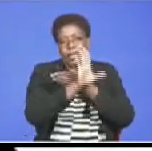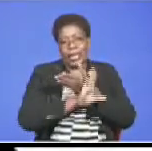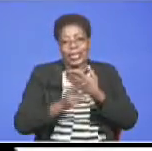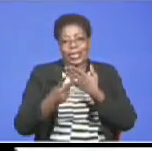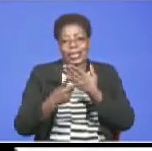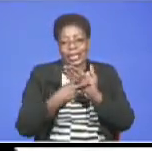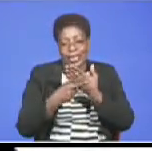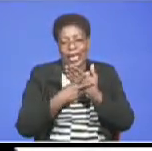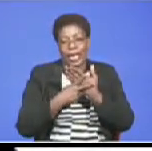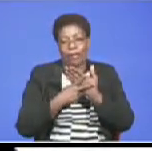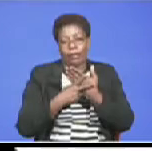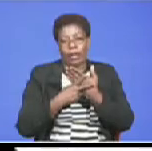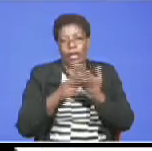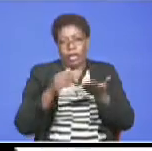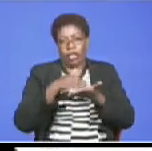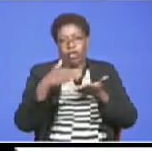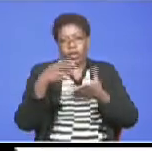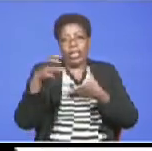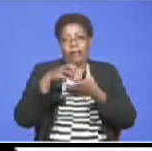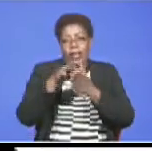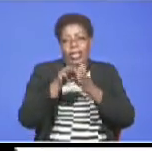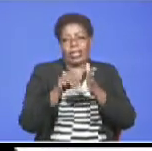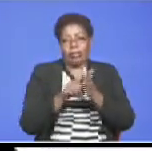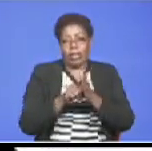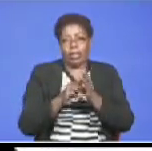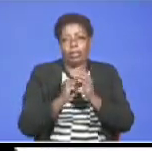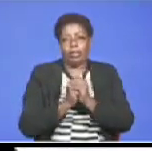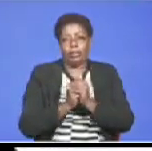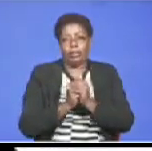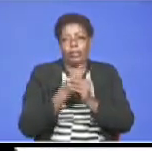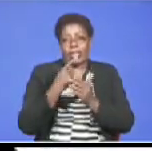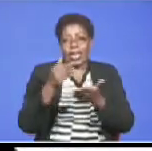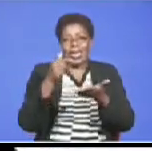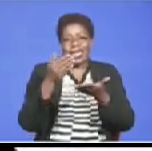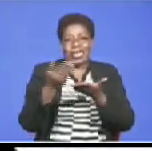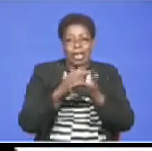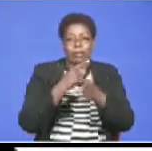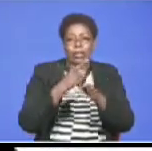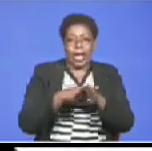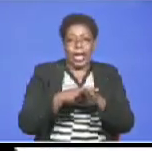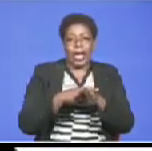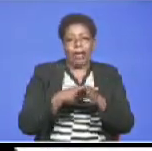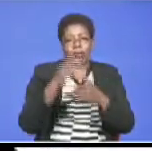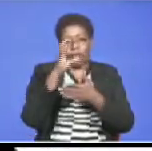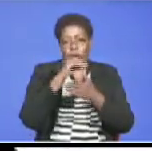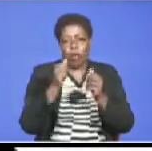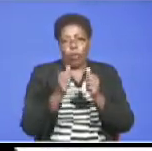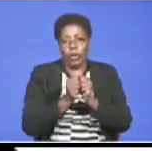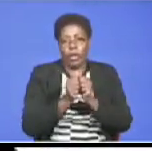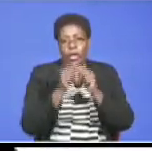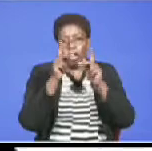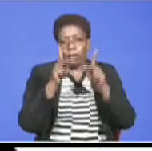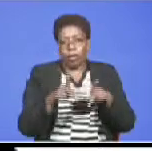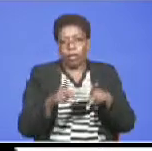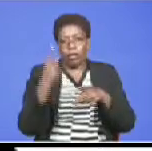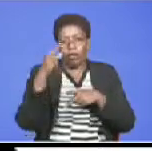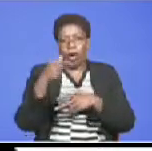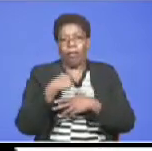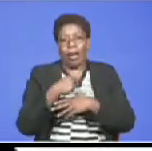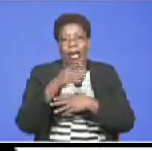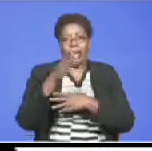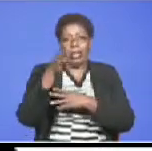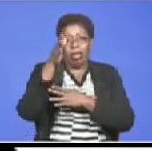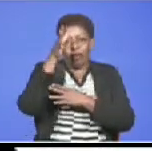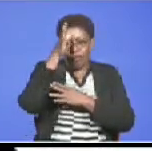their most treasured investment. From time to time, I do appraisals with for my dad